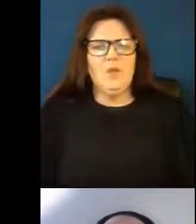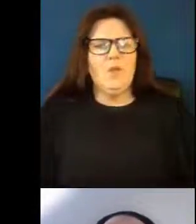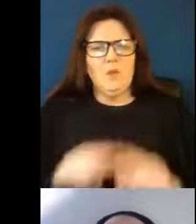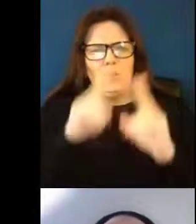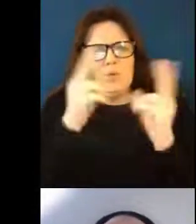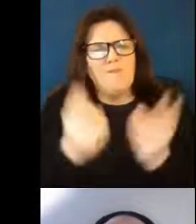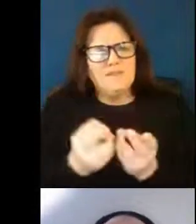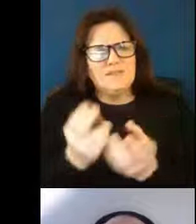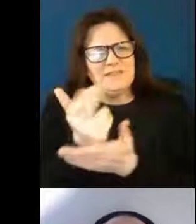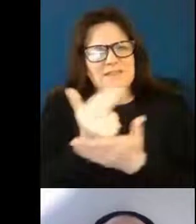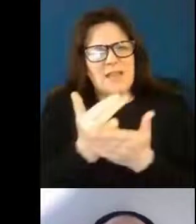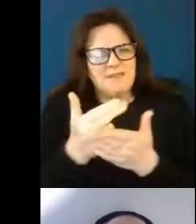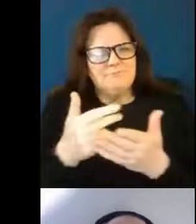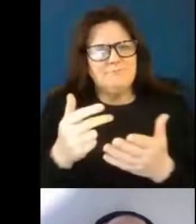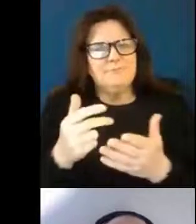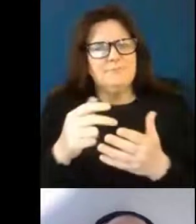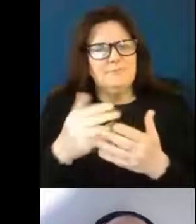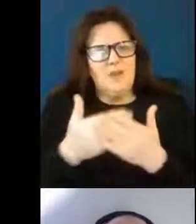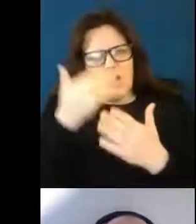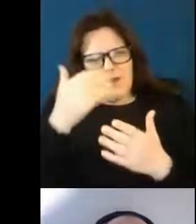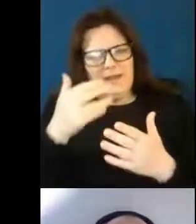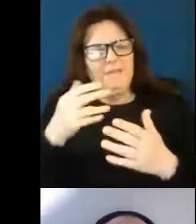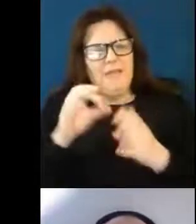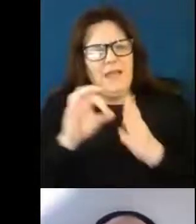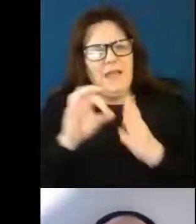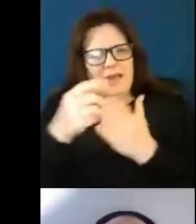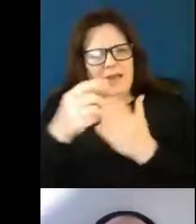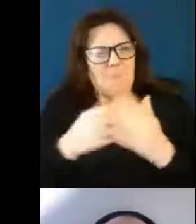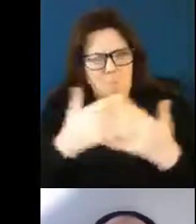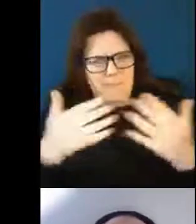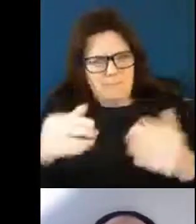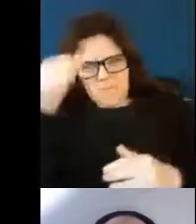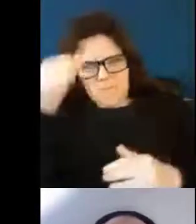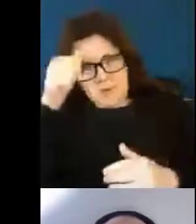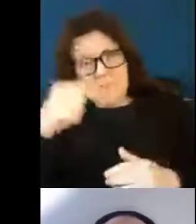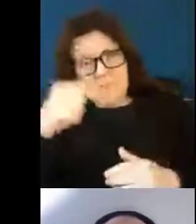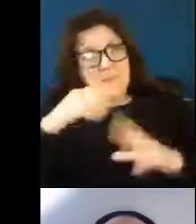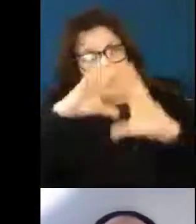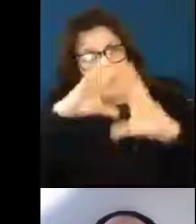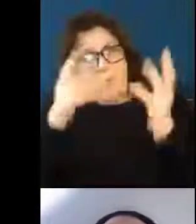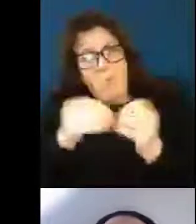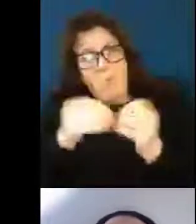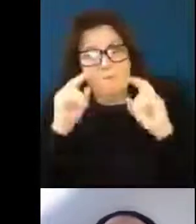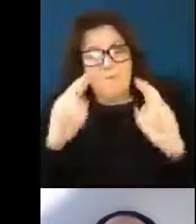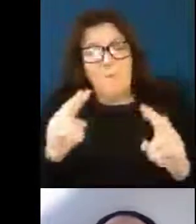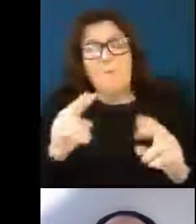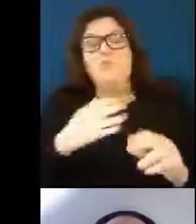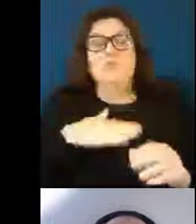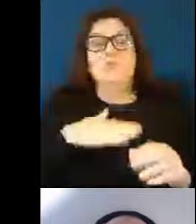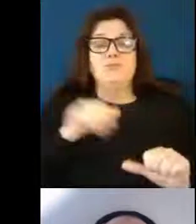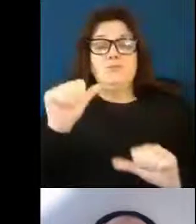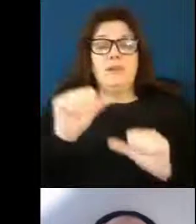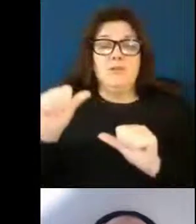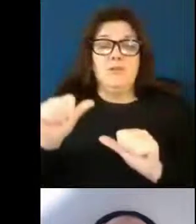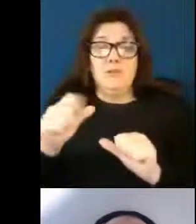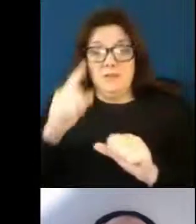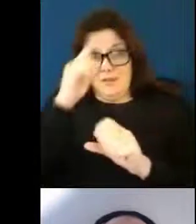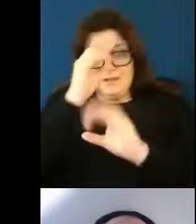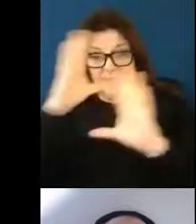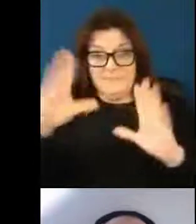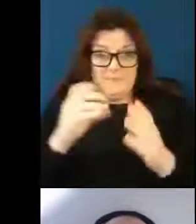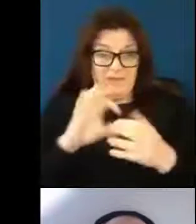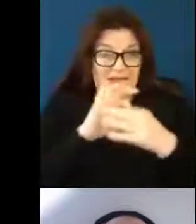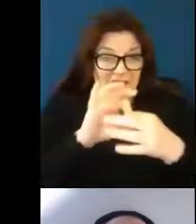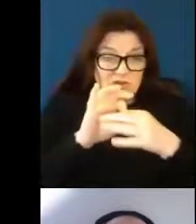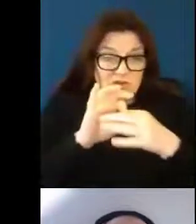be familiar with, but I'm just going to briefly provide an overview in relation to the concepts of